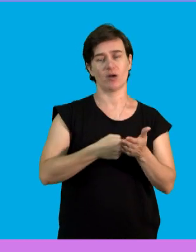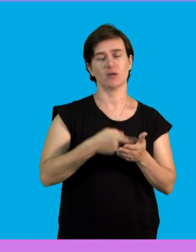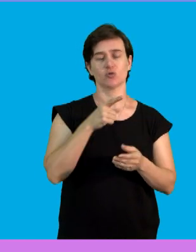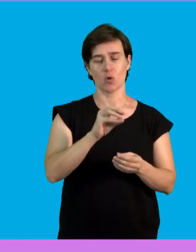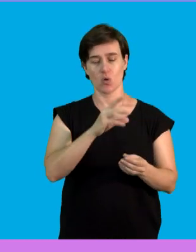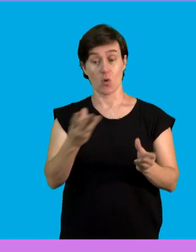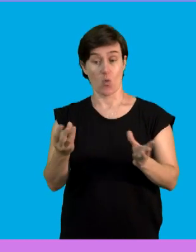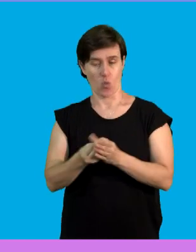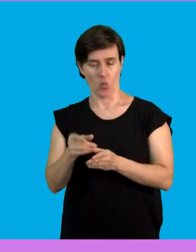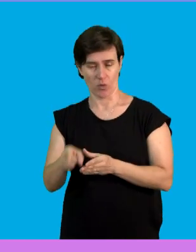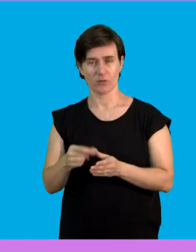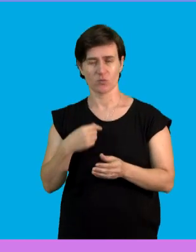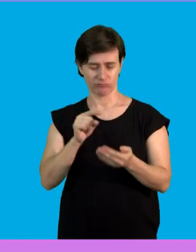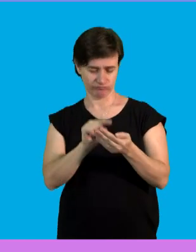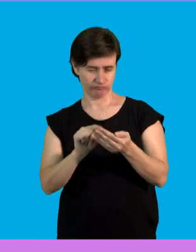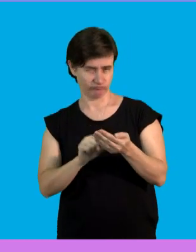calculators.